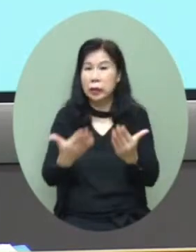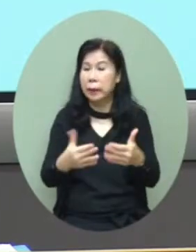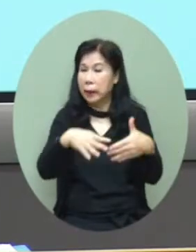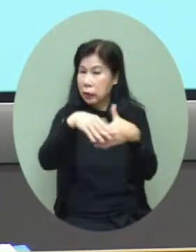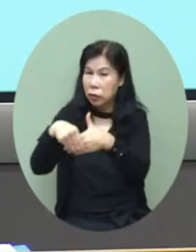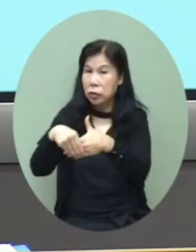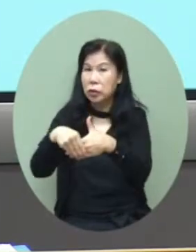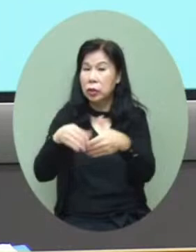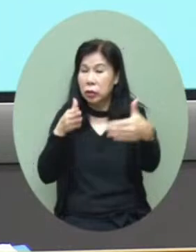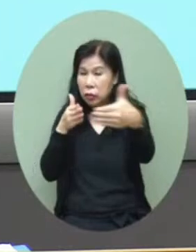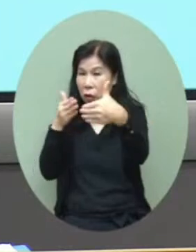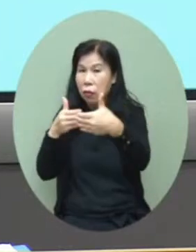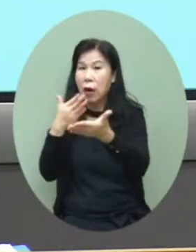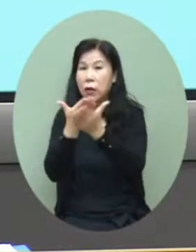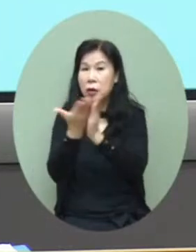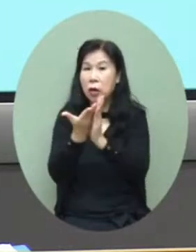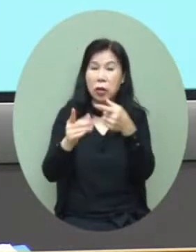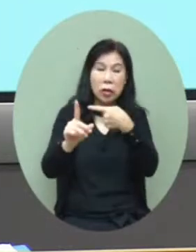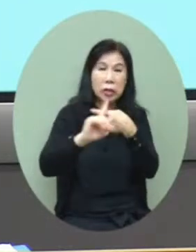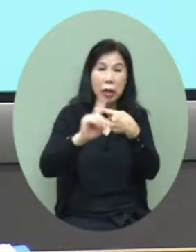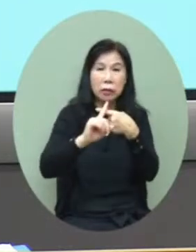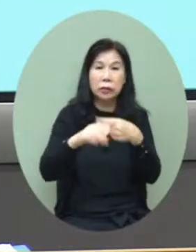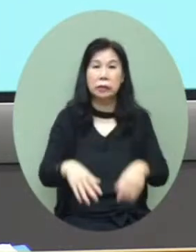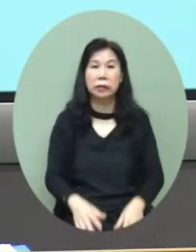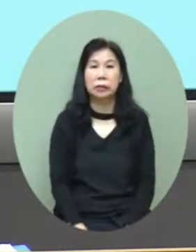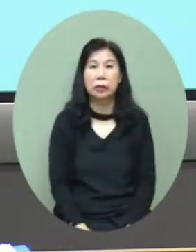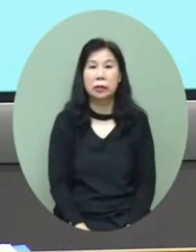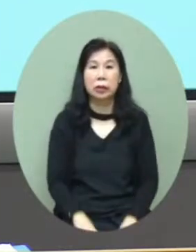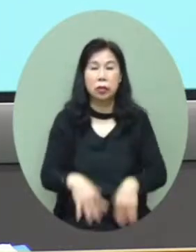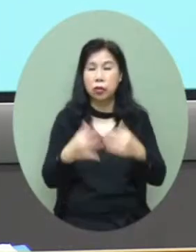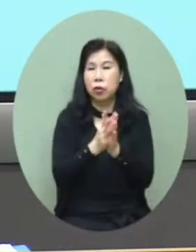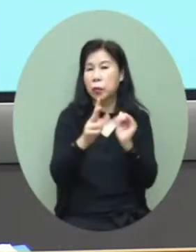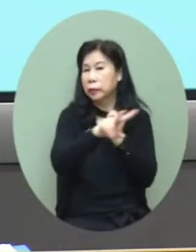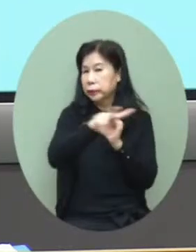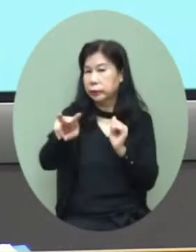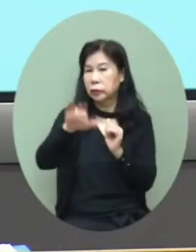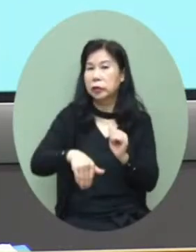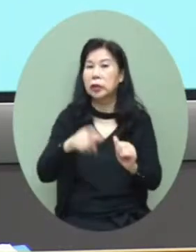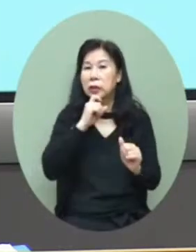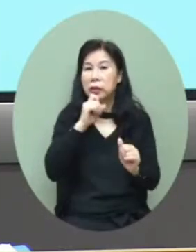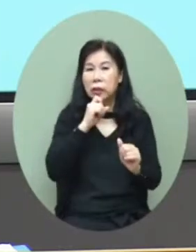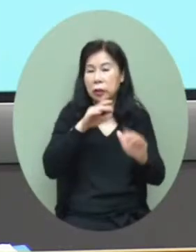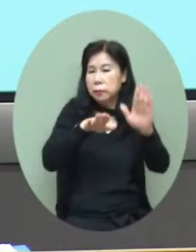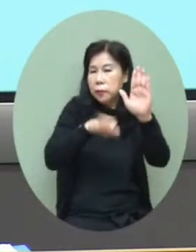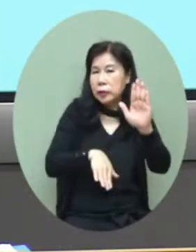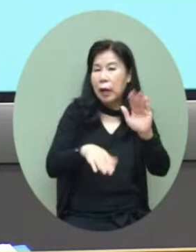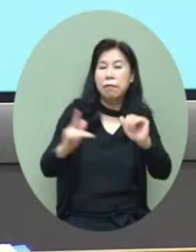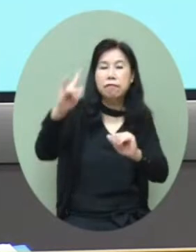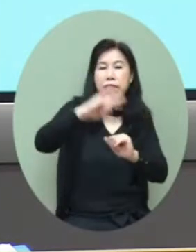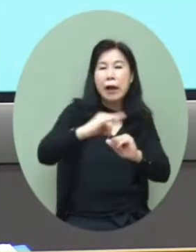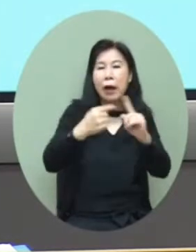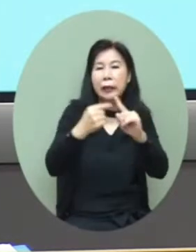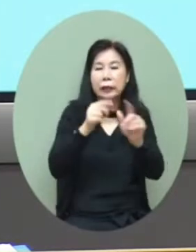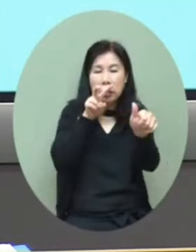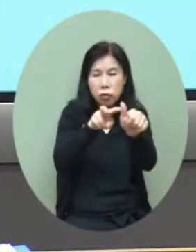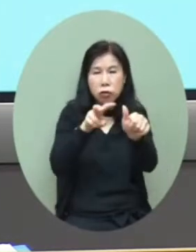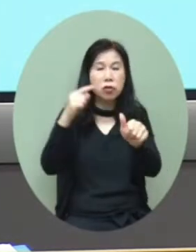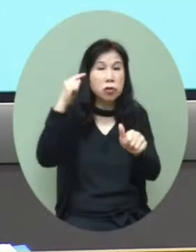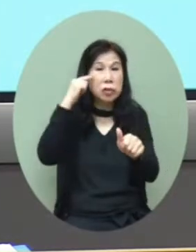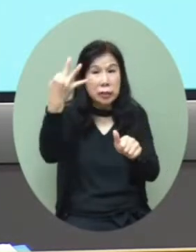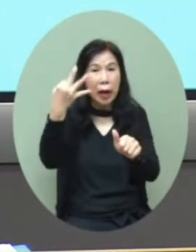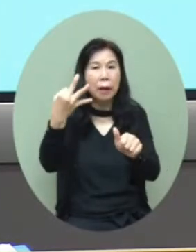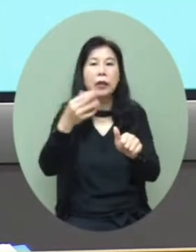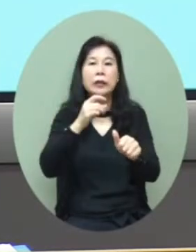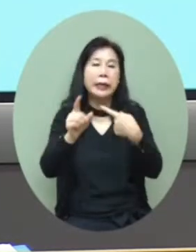from our analysis shows that the risk is in line, if not